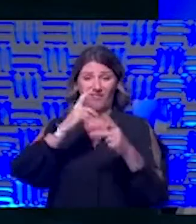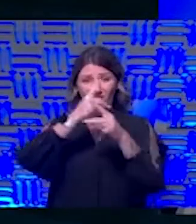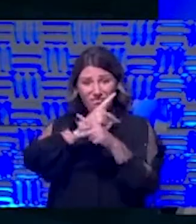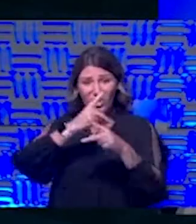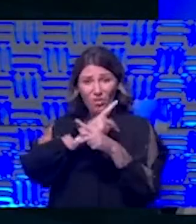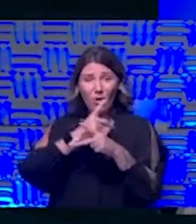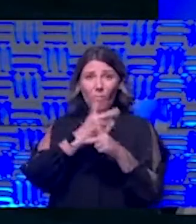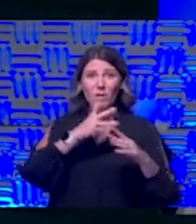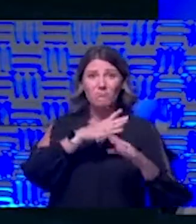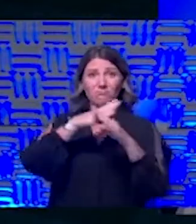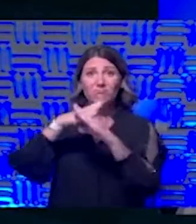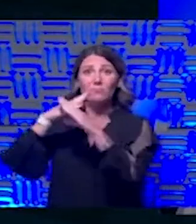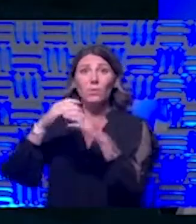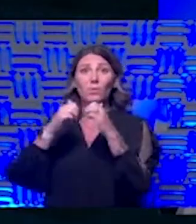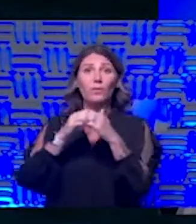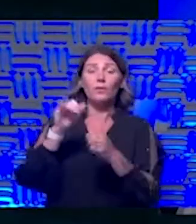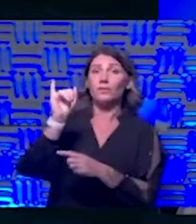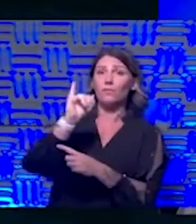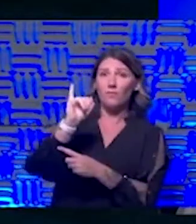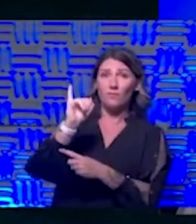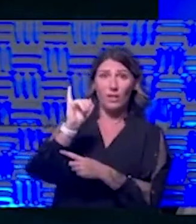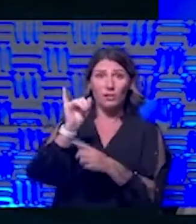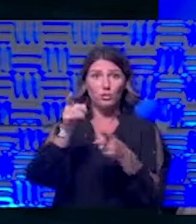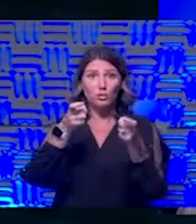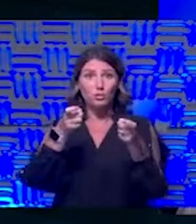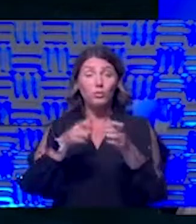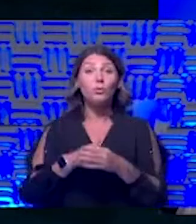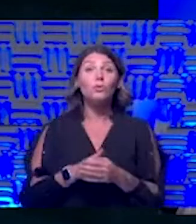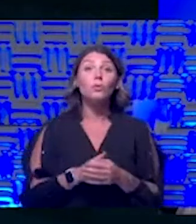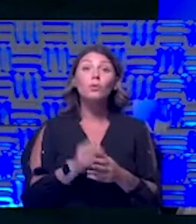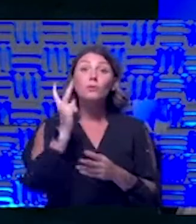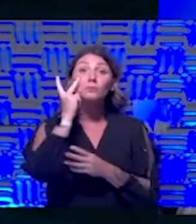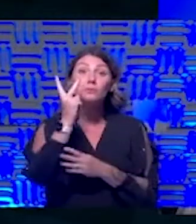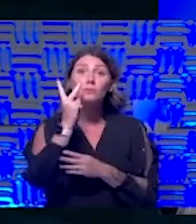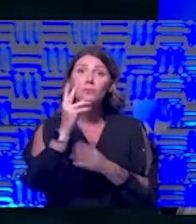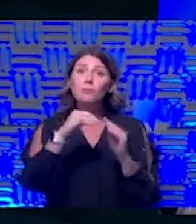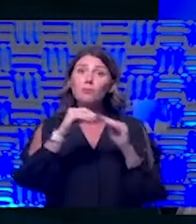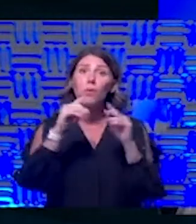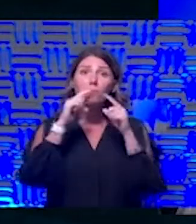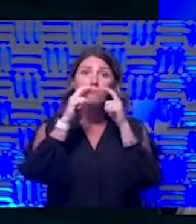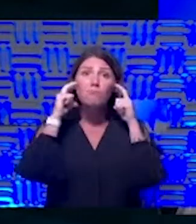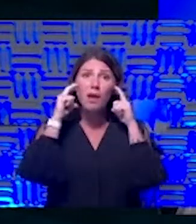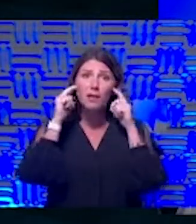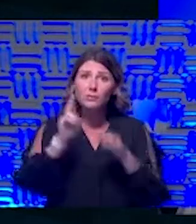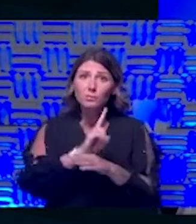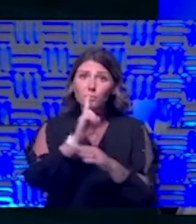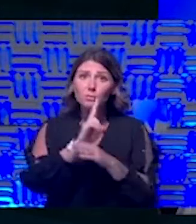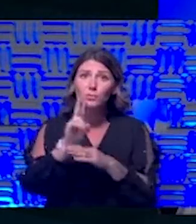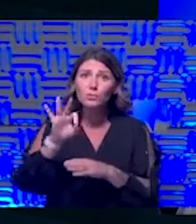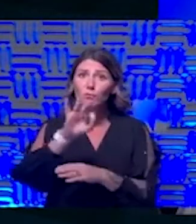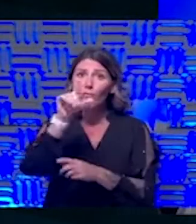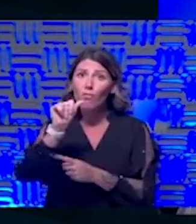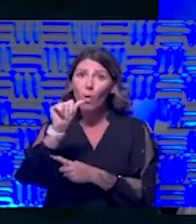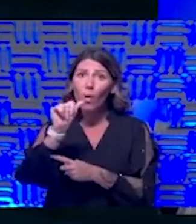really helped us so tremendously. Are you seeing much mask wearing down in Florida? I didn't see a lot of it down in southern Missouri.